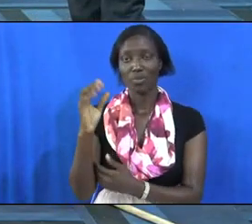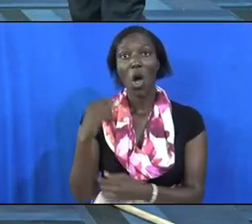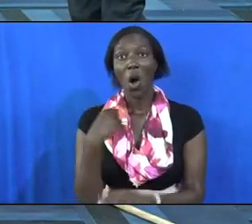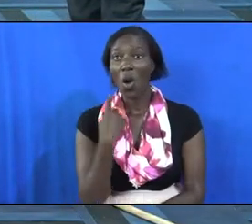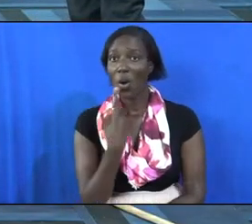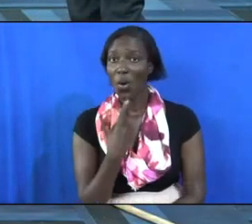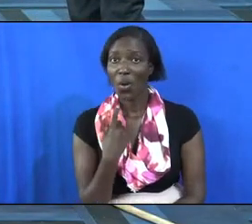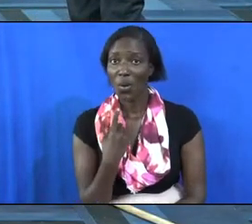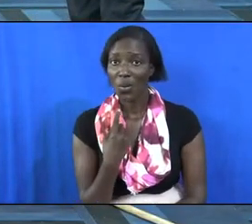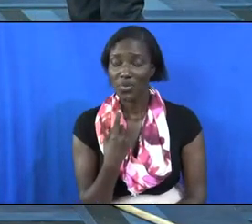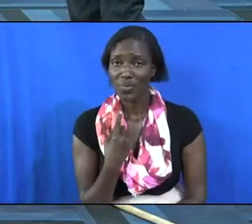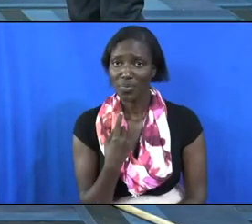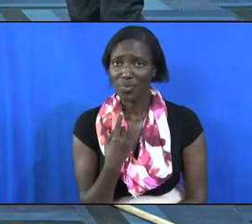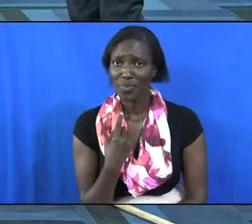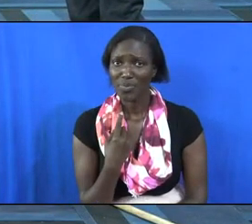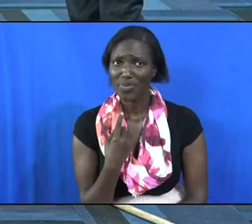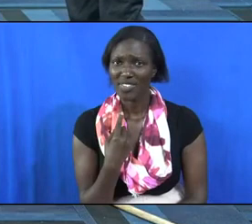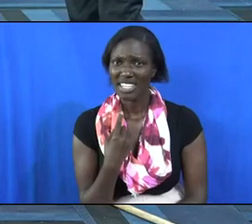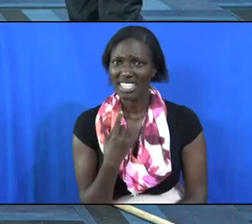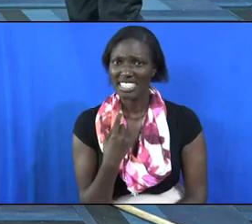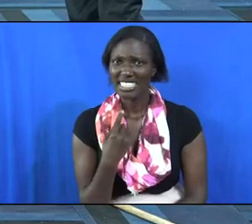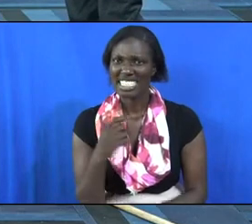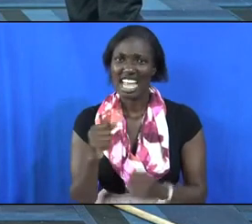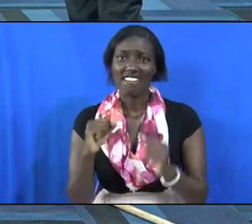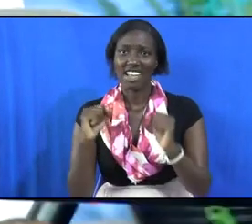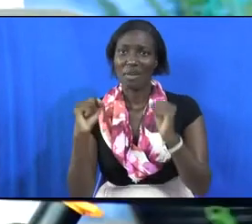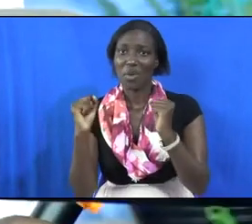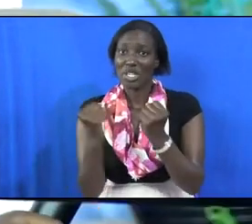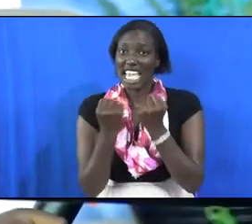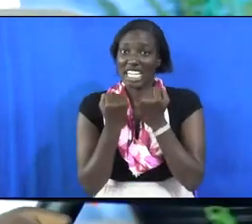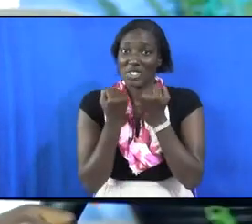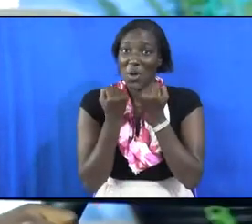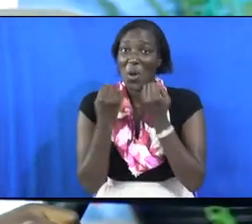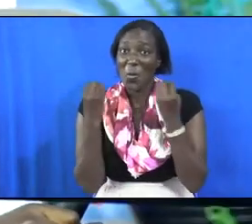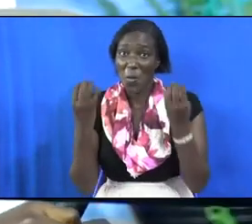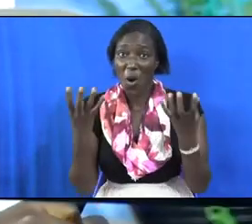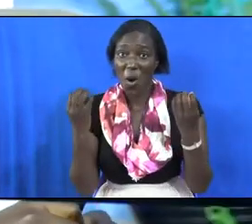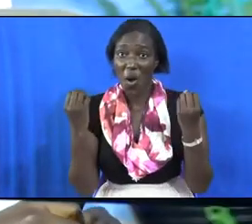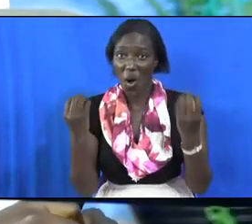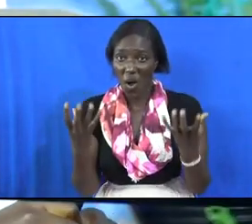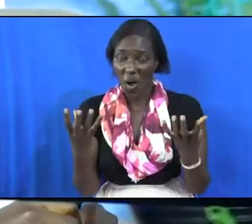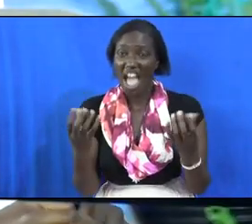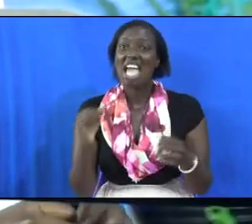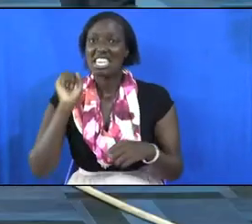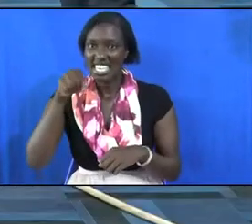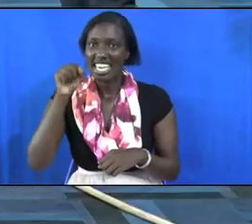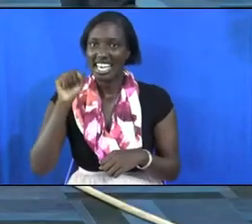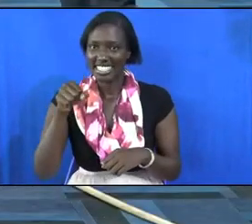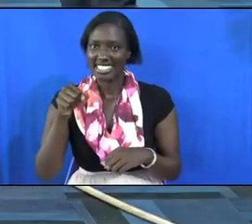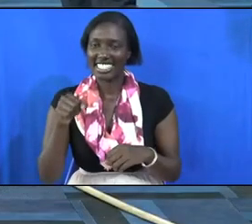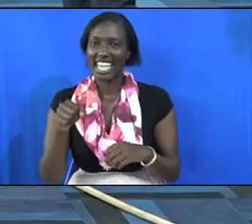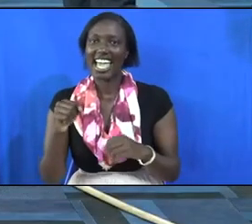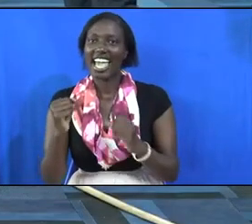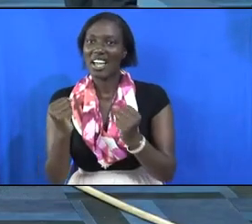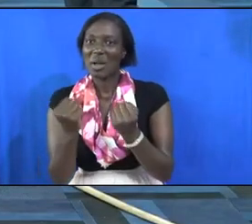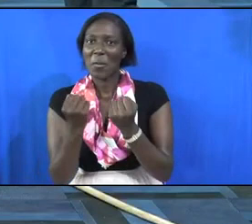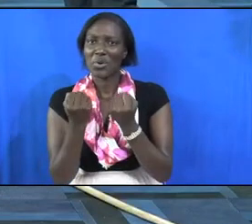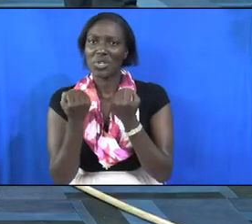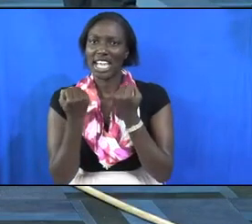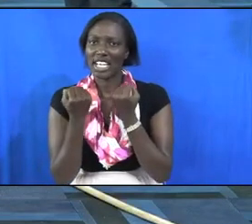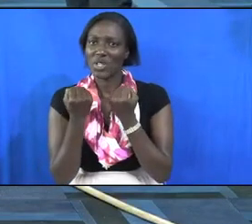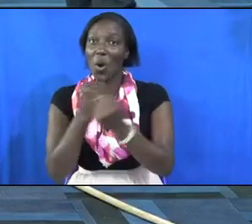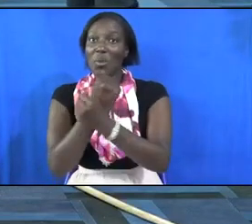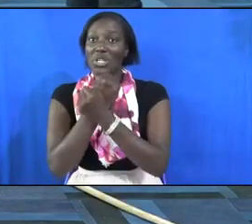Oh, and does he have extra protection? Yes, you get extra protection. But for